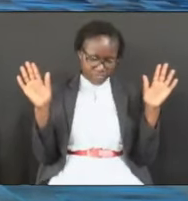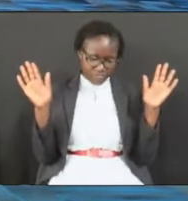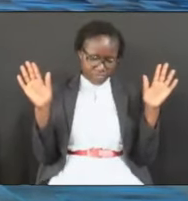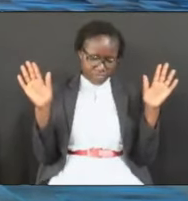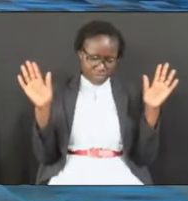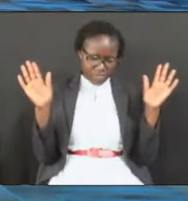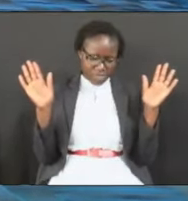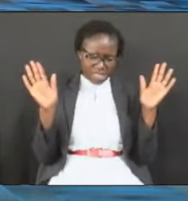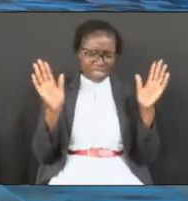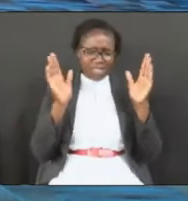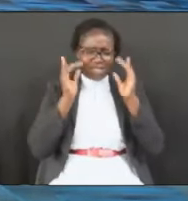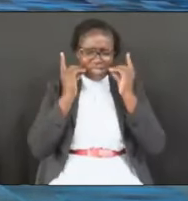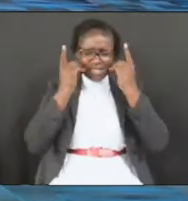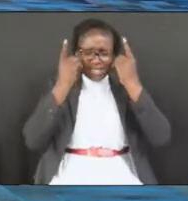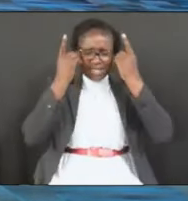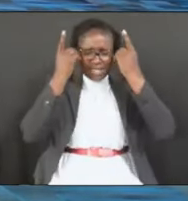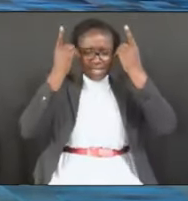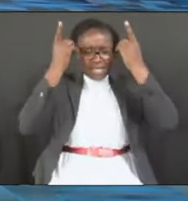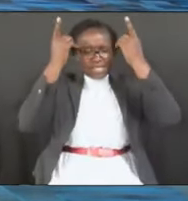distress,